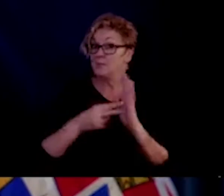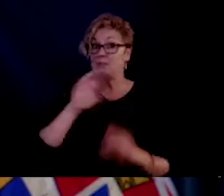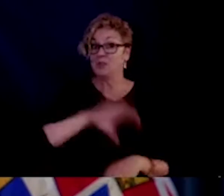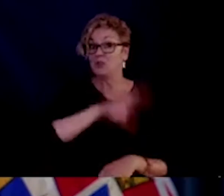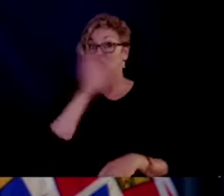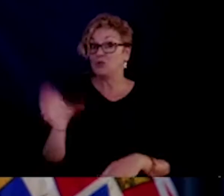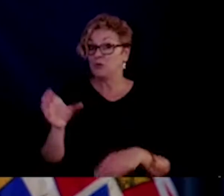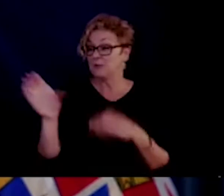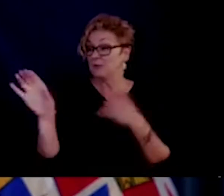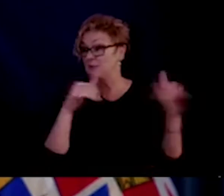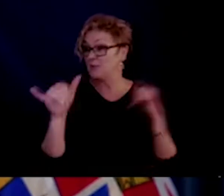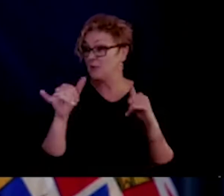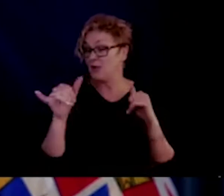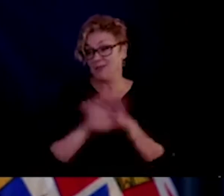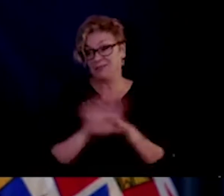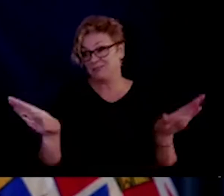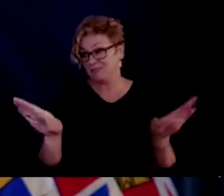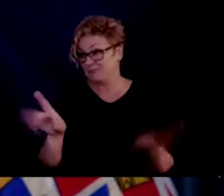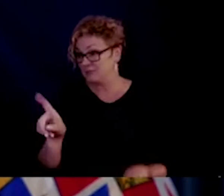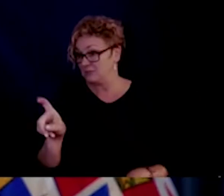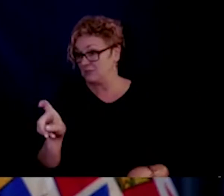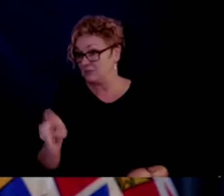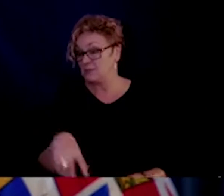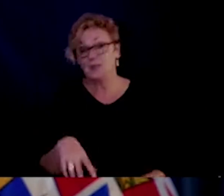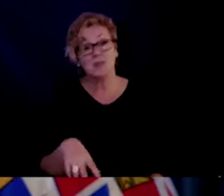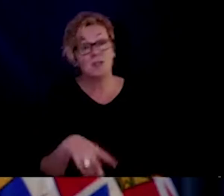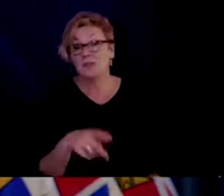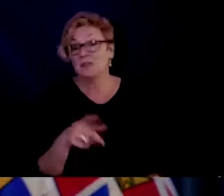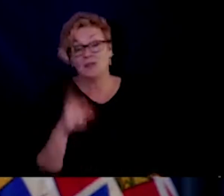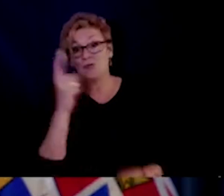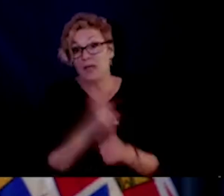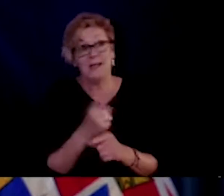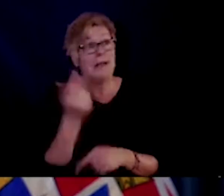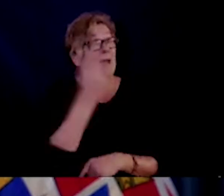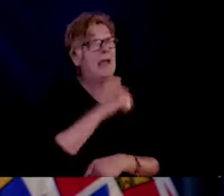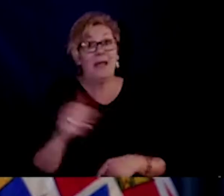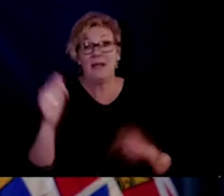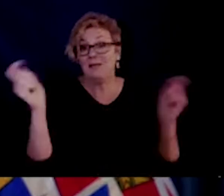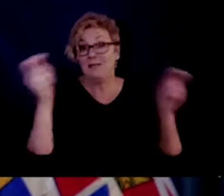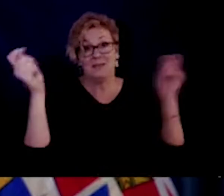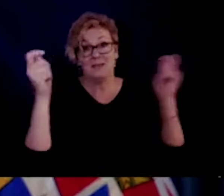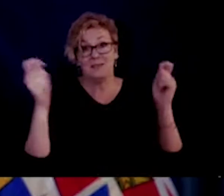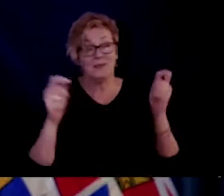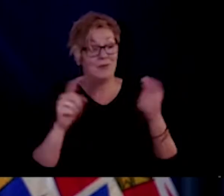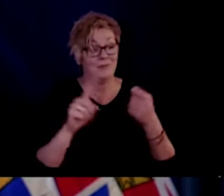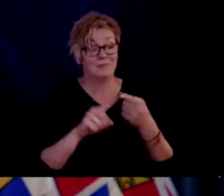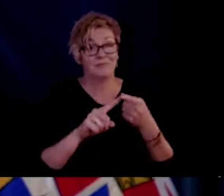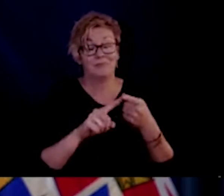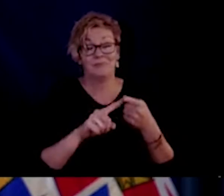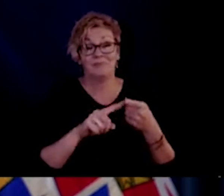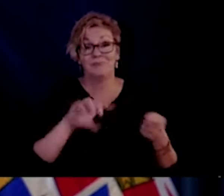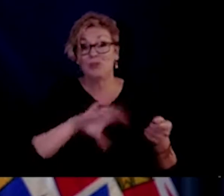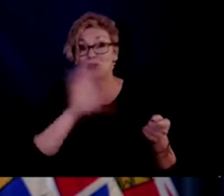to consider all of the celebrations that are coming up, whether it's Diwali or Hanukkah or Christmas, and look at how we